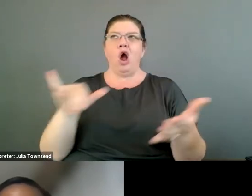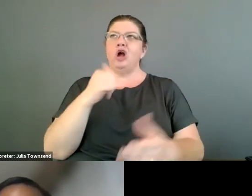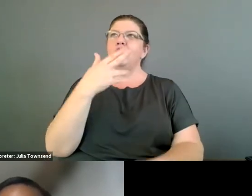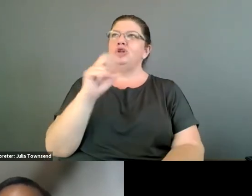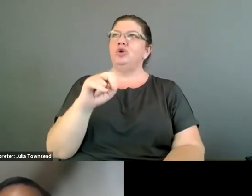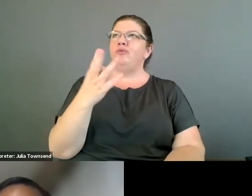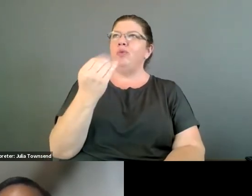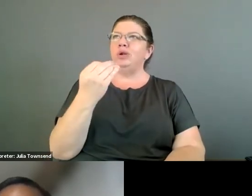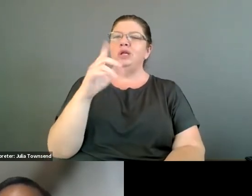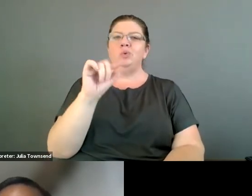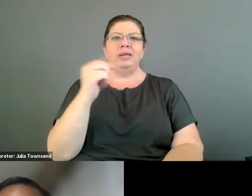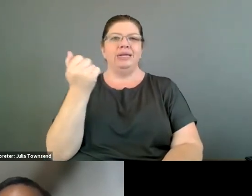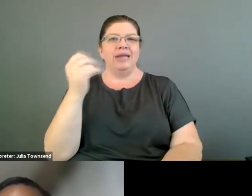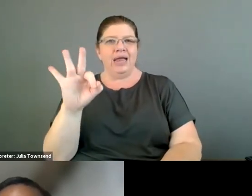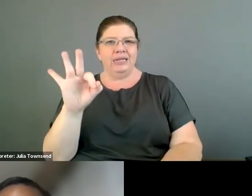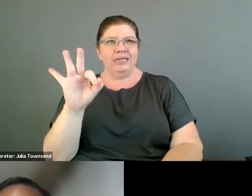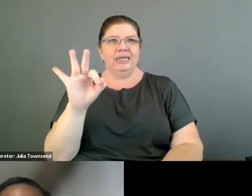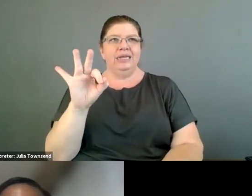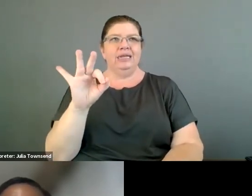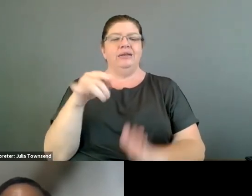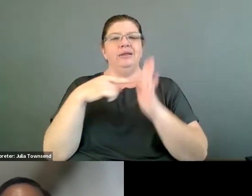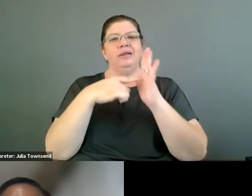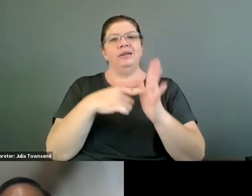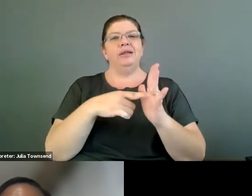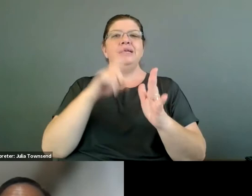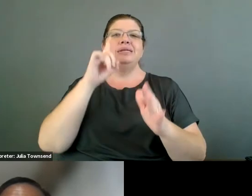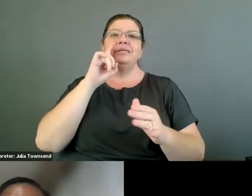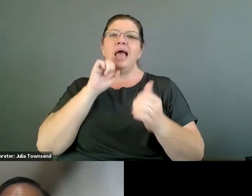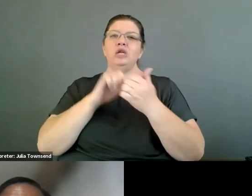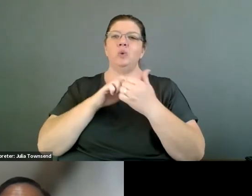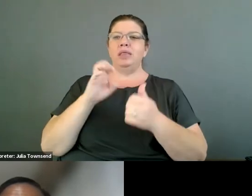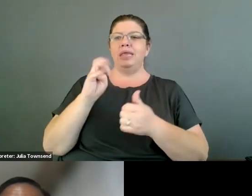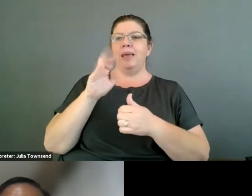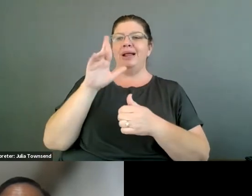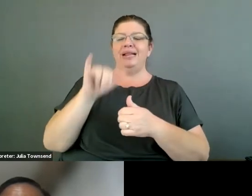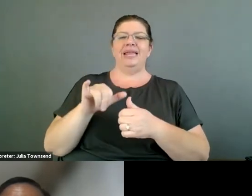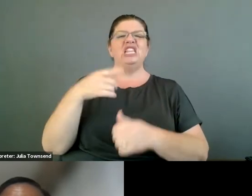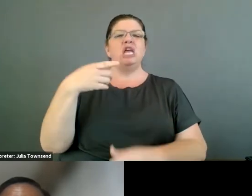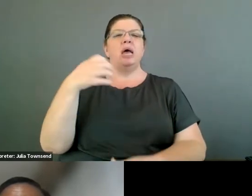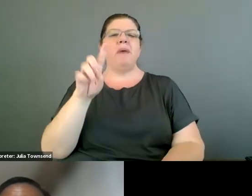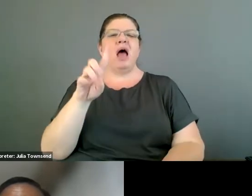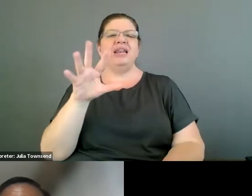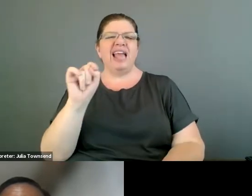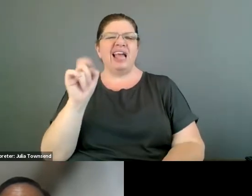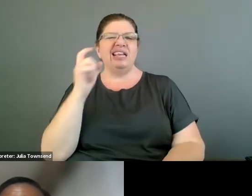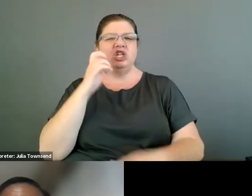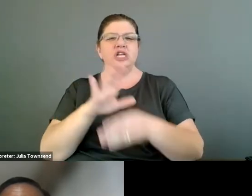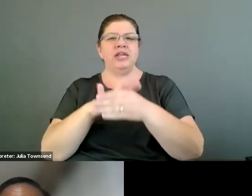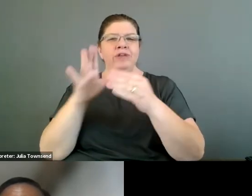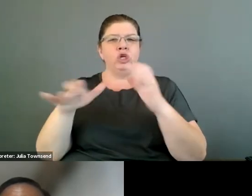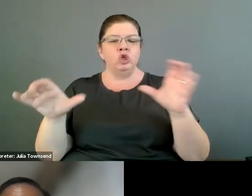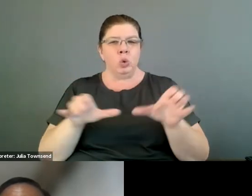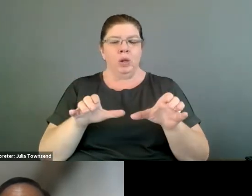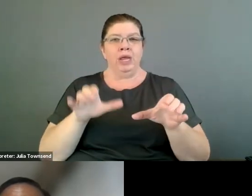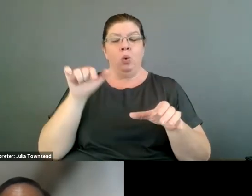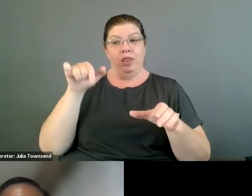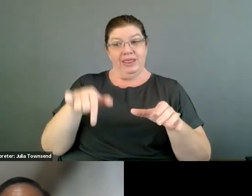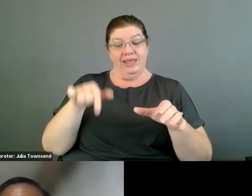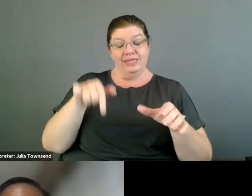of 2019, posing with Sex with Emily. It was a podcast she just finished doing with this